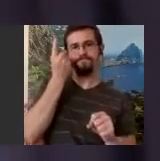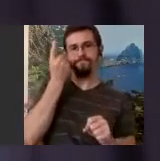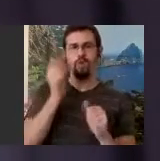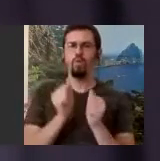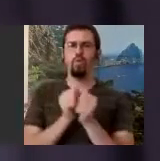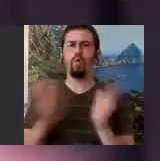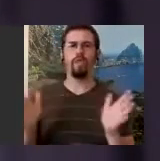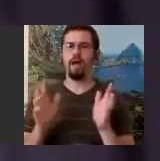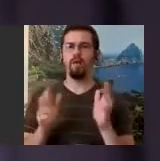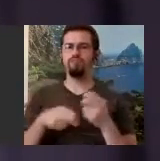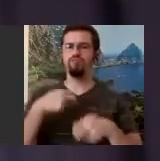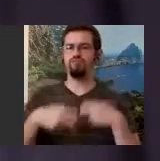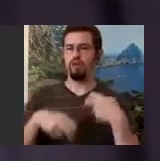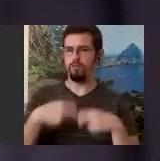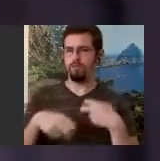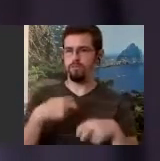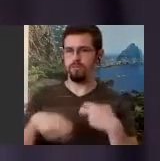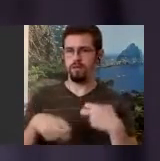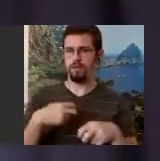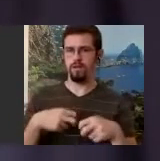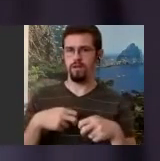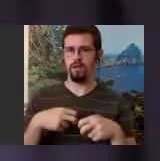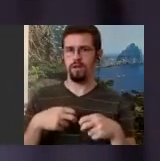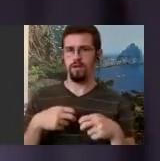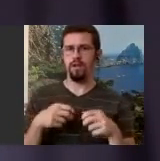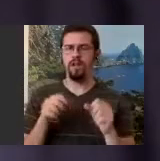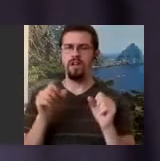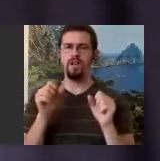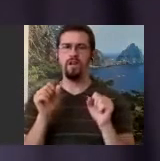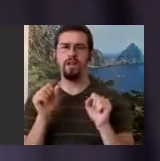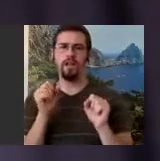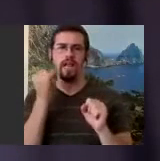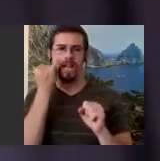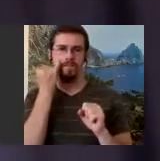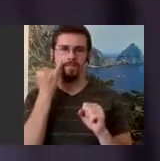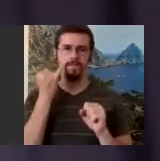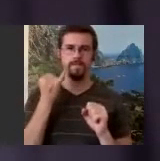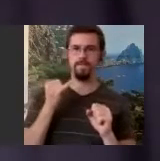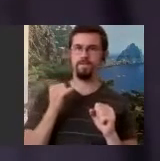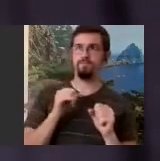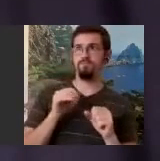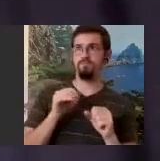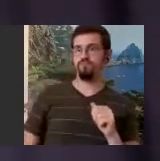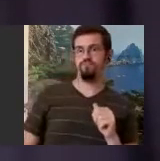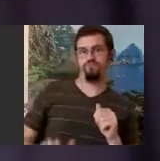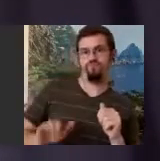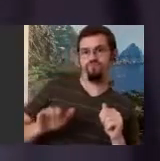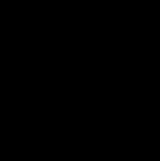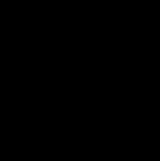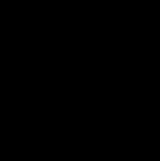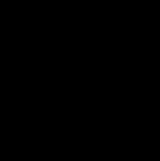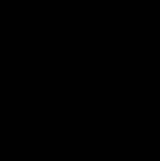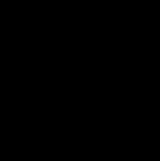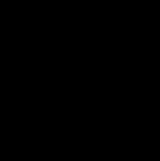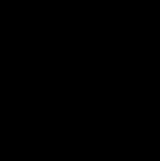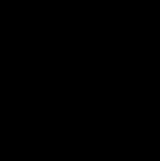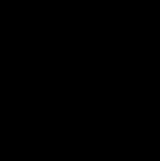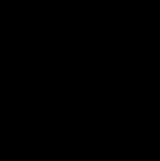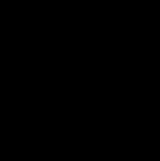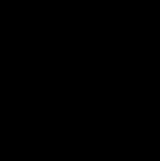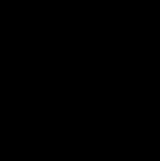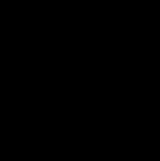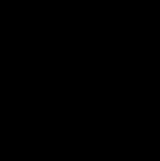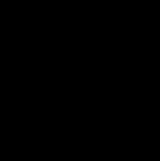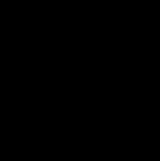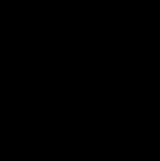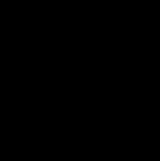difficulty by the age of middle school or so if they had started learning music when they were 5 or 6. And by the time they reach